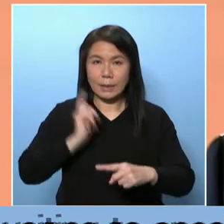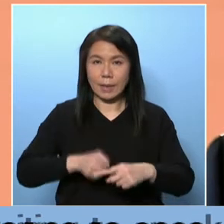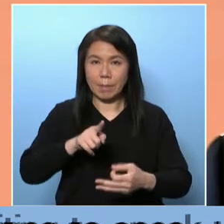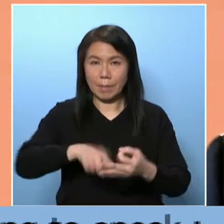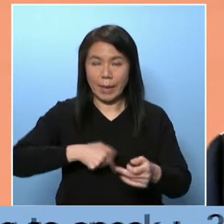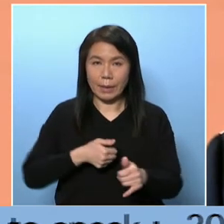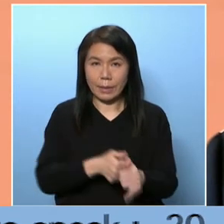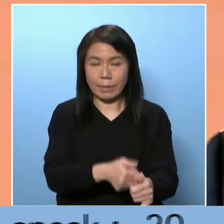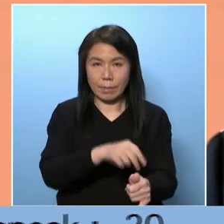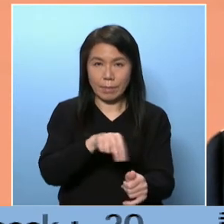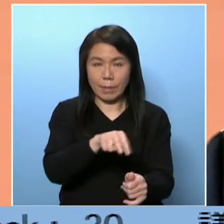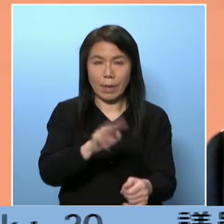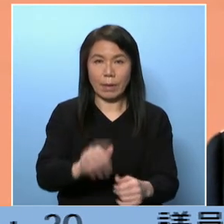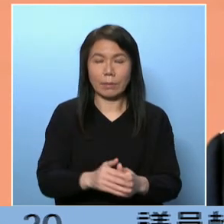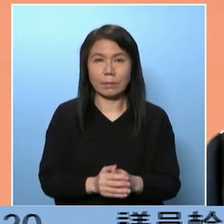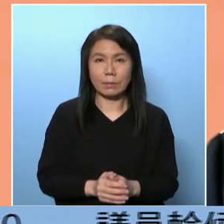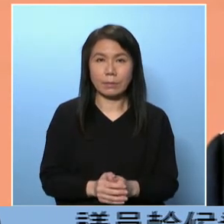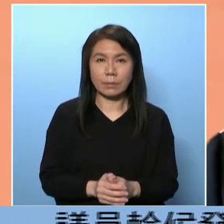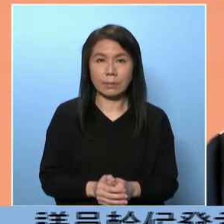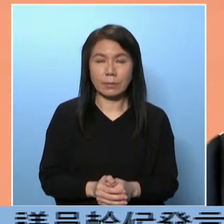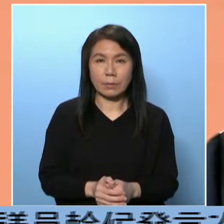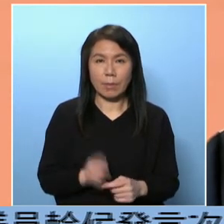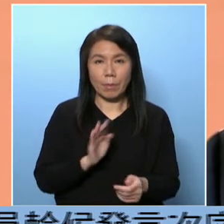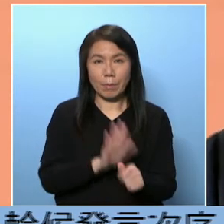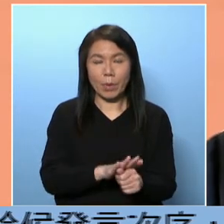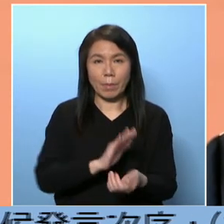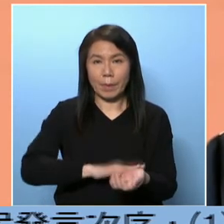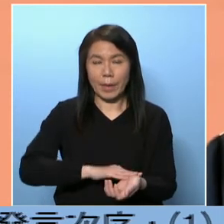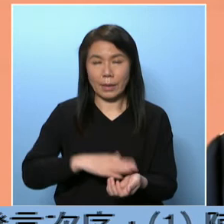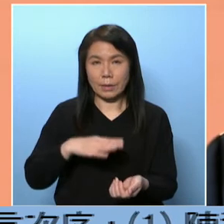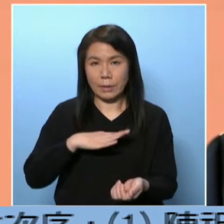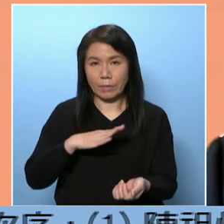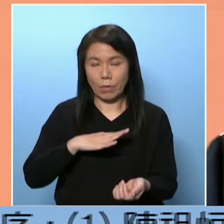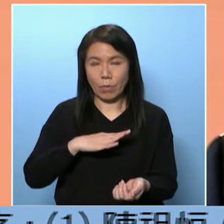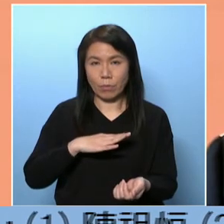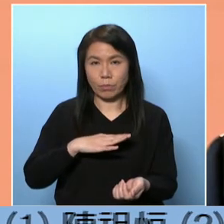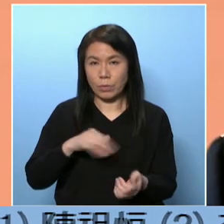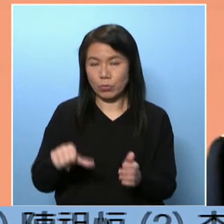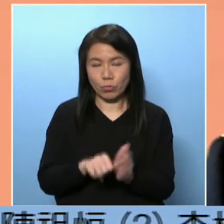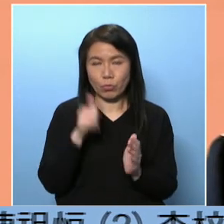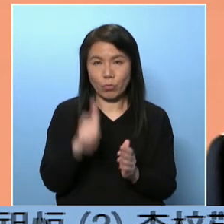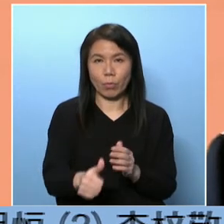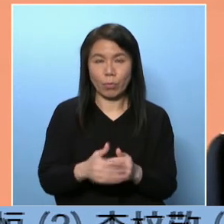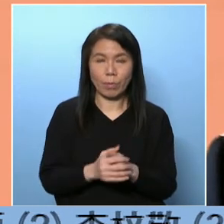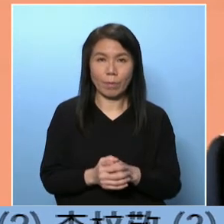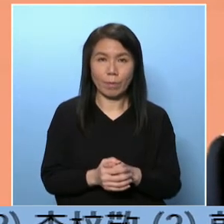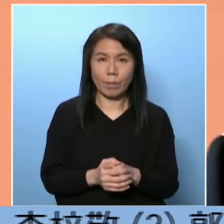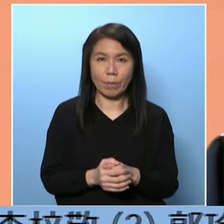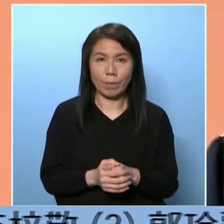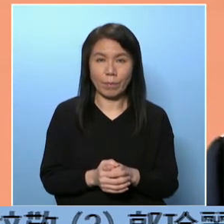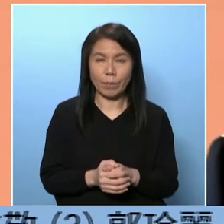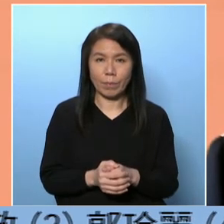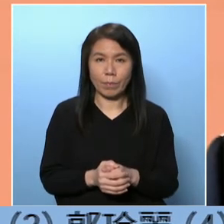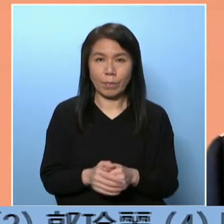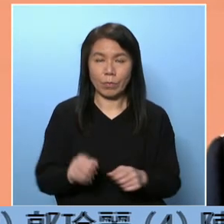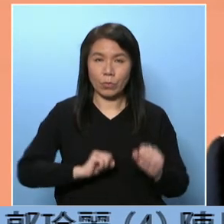to have this real name system included, then that would also help in